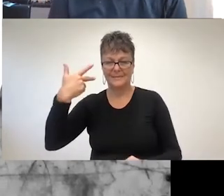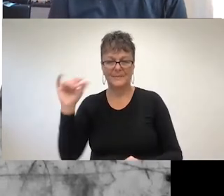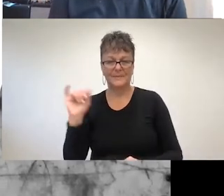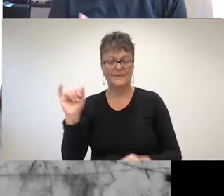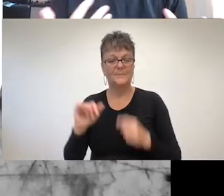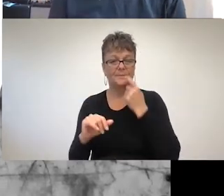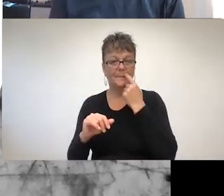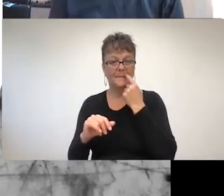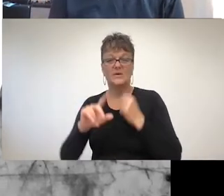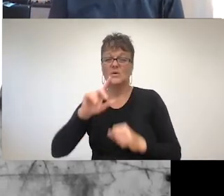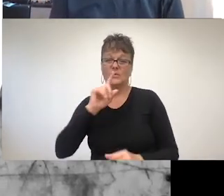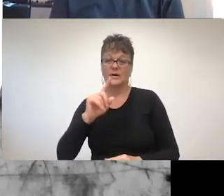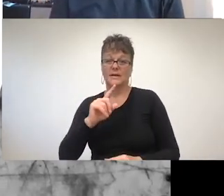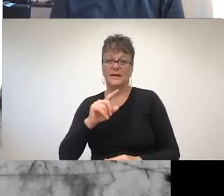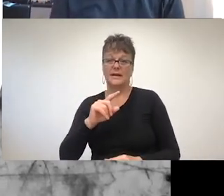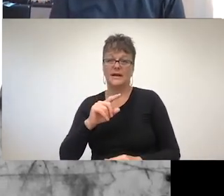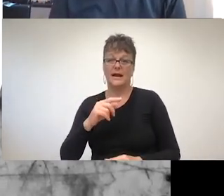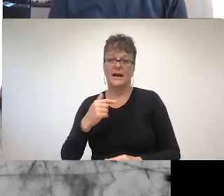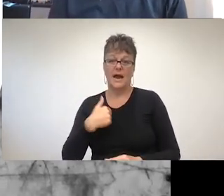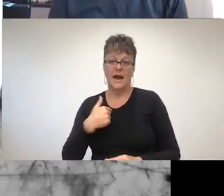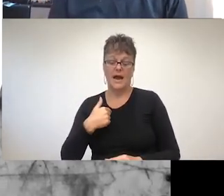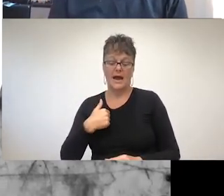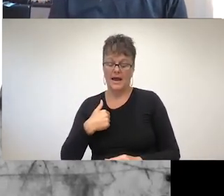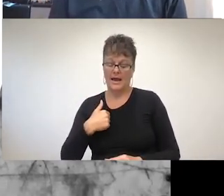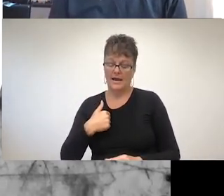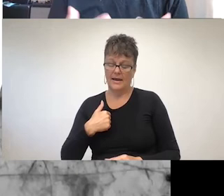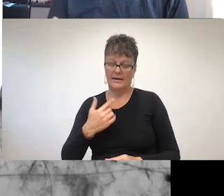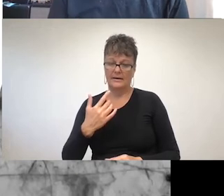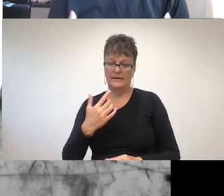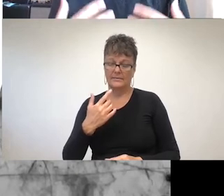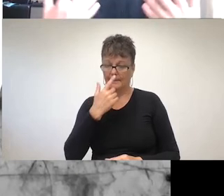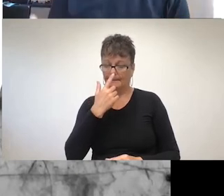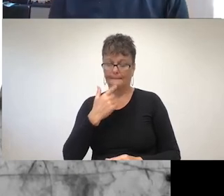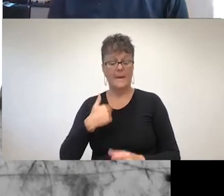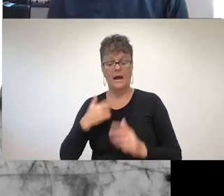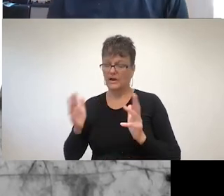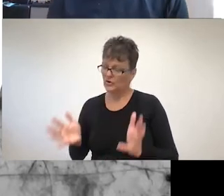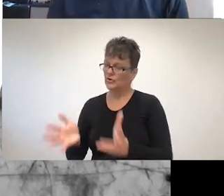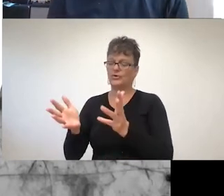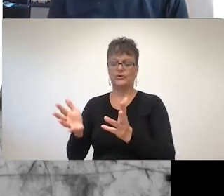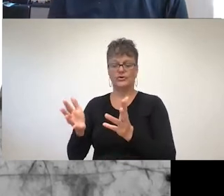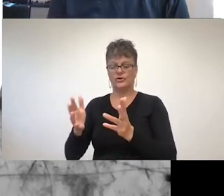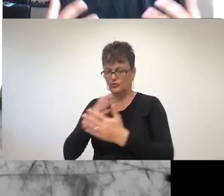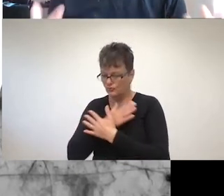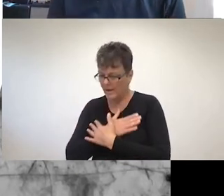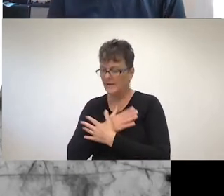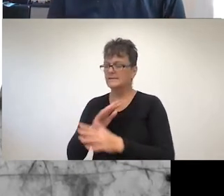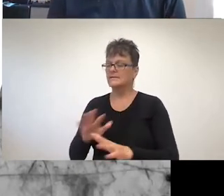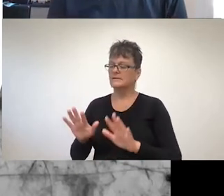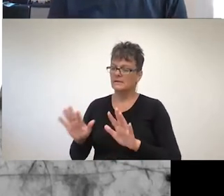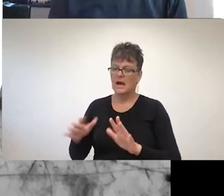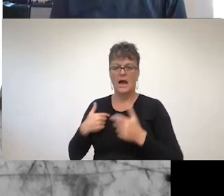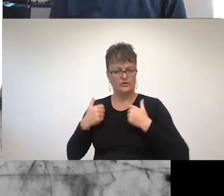way that I also teach, and I'm conscious for me, when I promote rest and the reduction of things and I make more